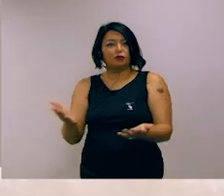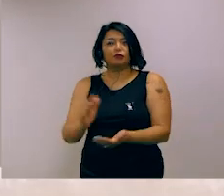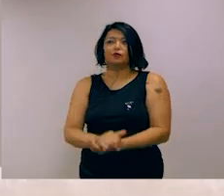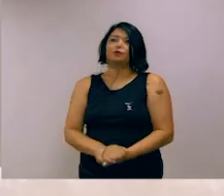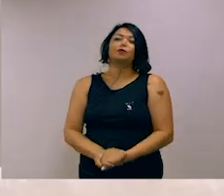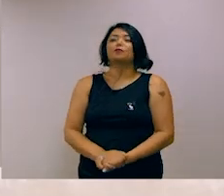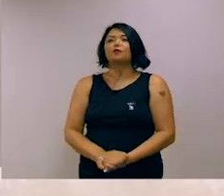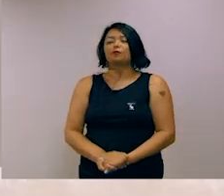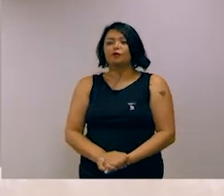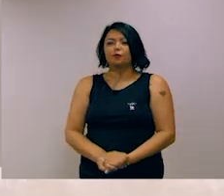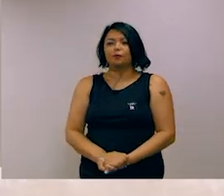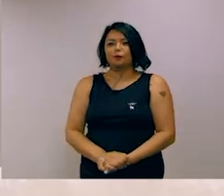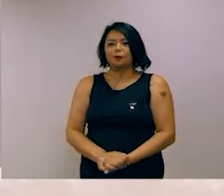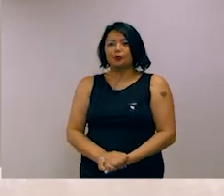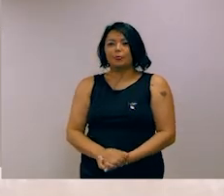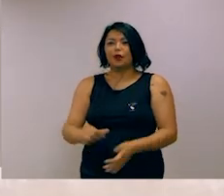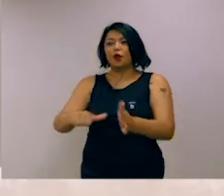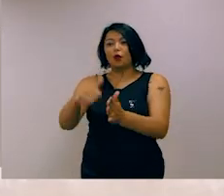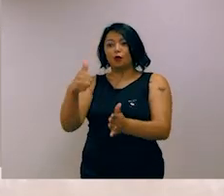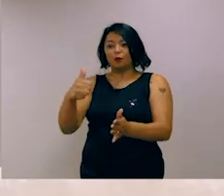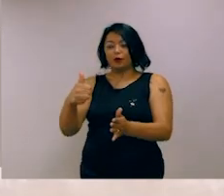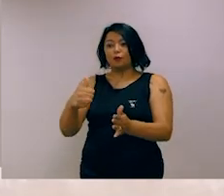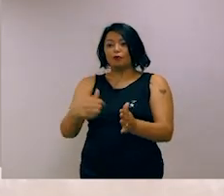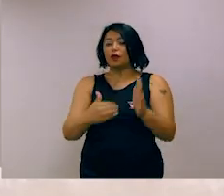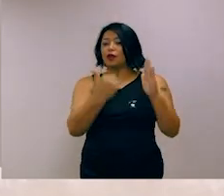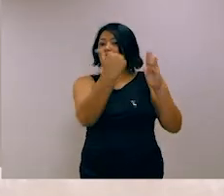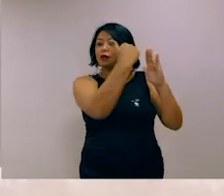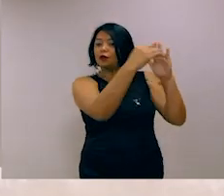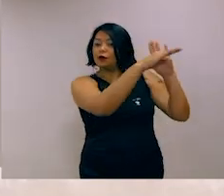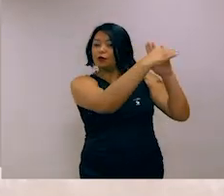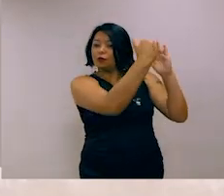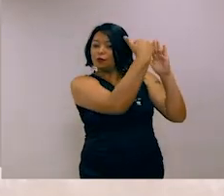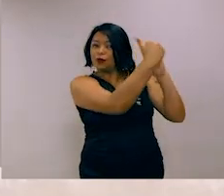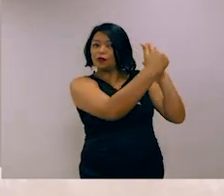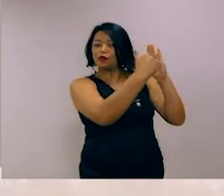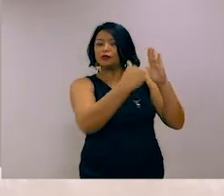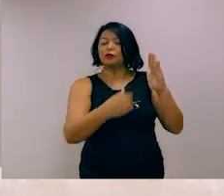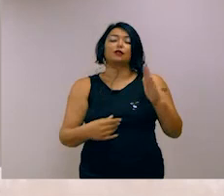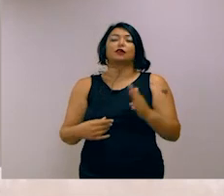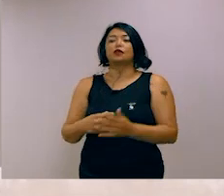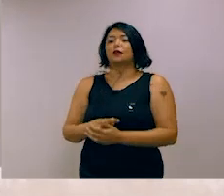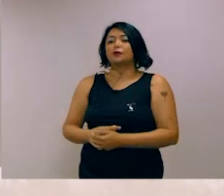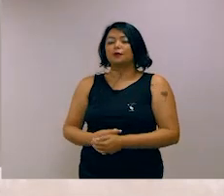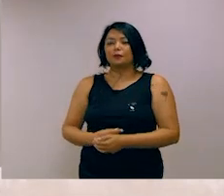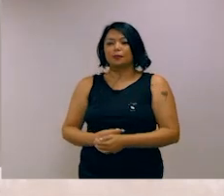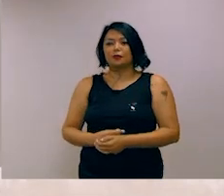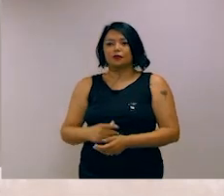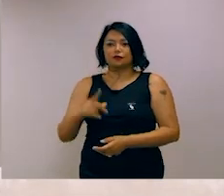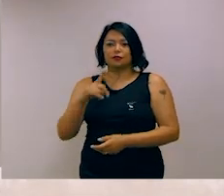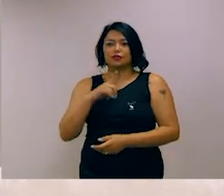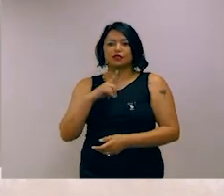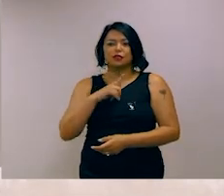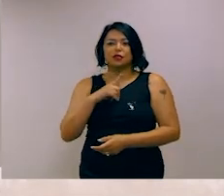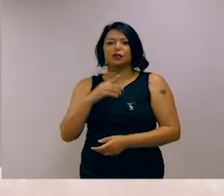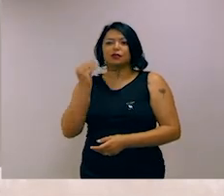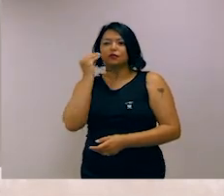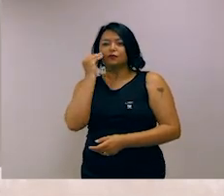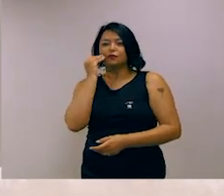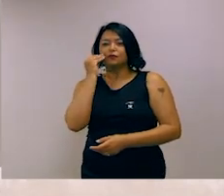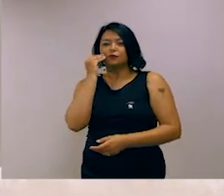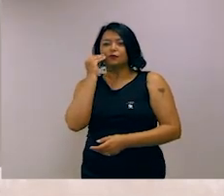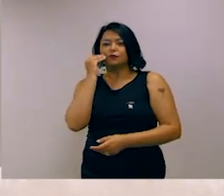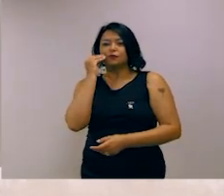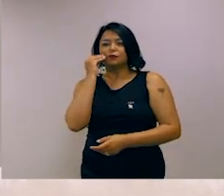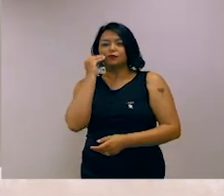So the first stage of our process is the stage that most of you are probably very familiar with, and that's analyzing existing